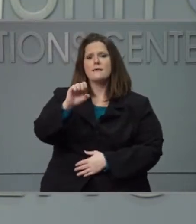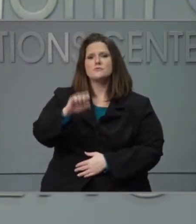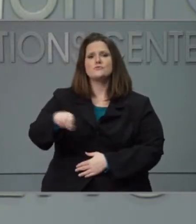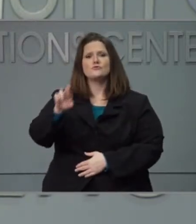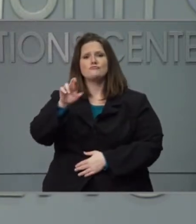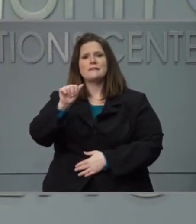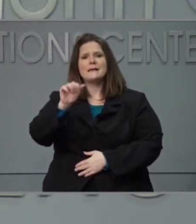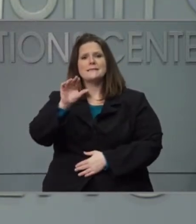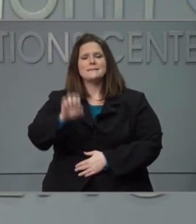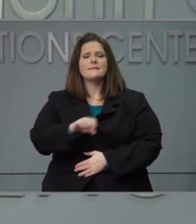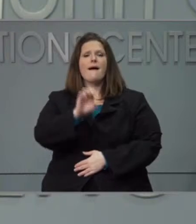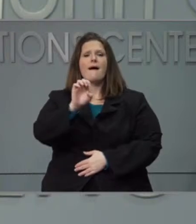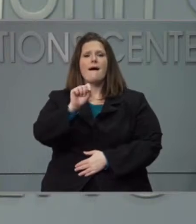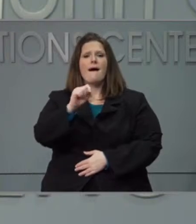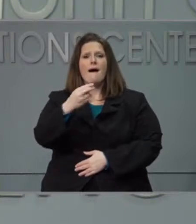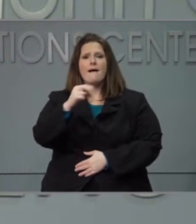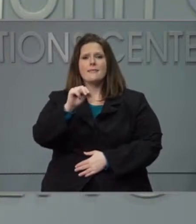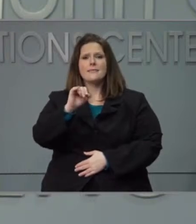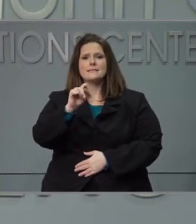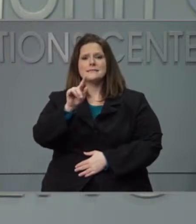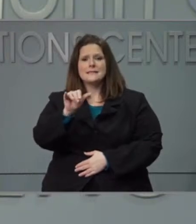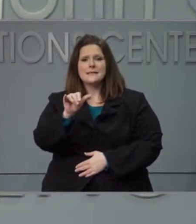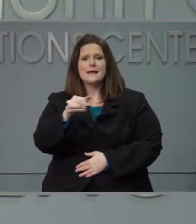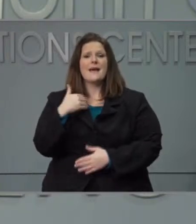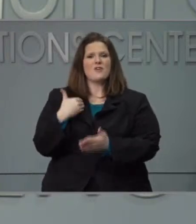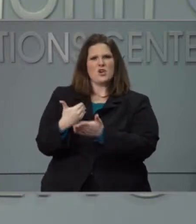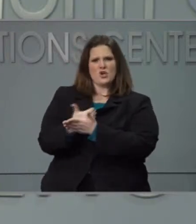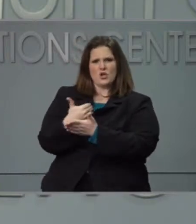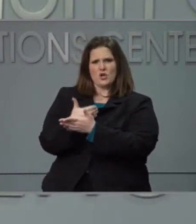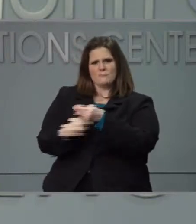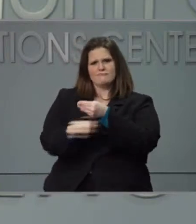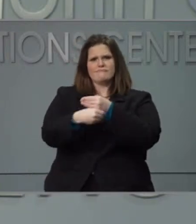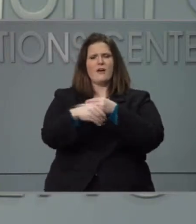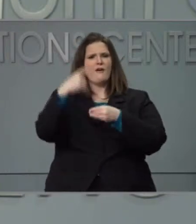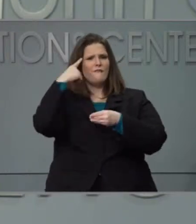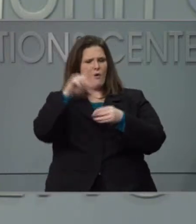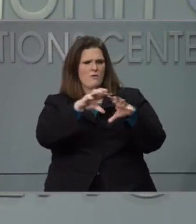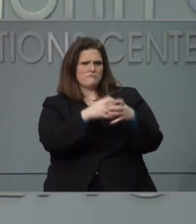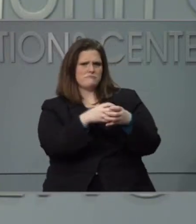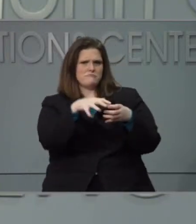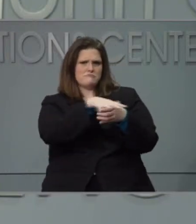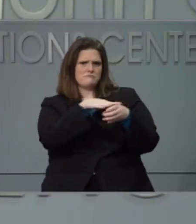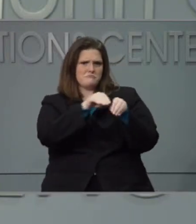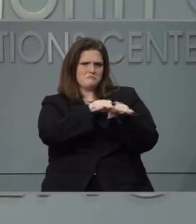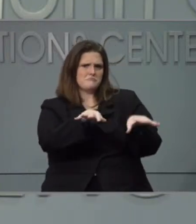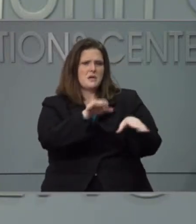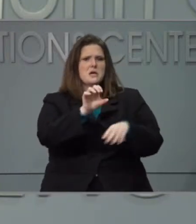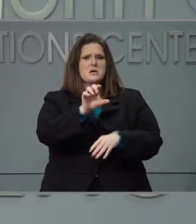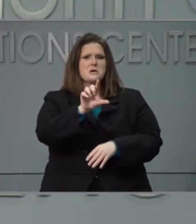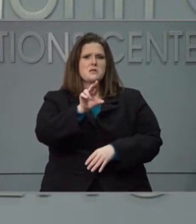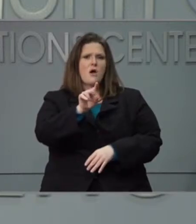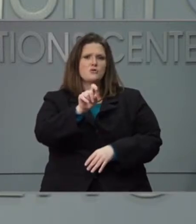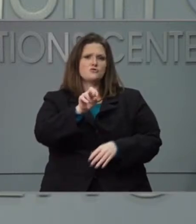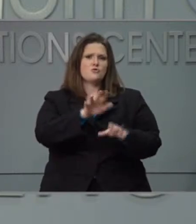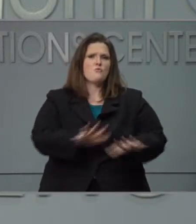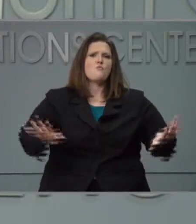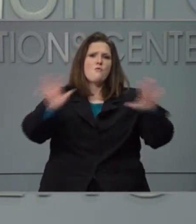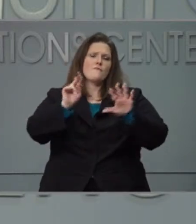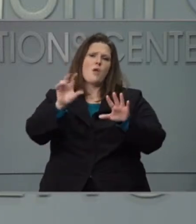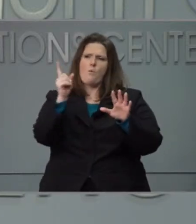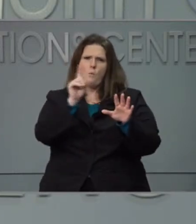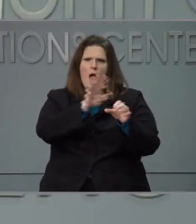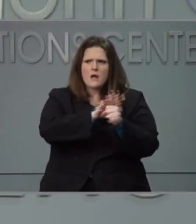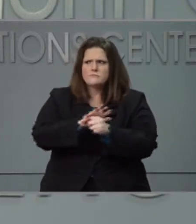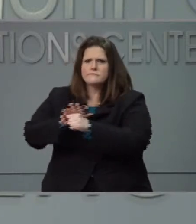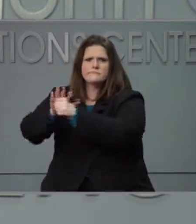people who are in the hospital, and a new report on clusters around the state. Seeing how and where the virus